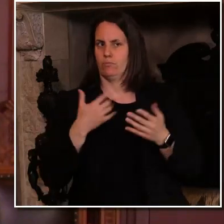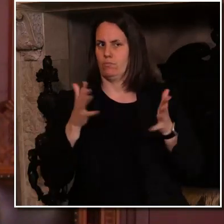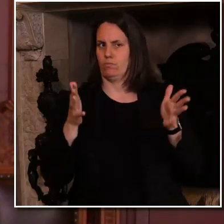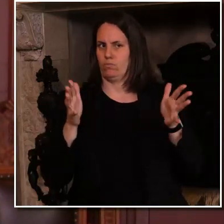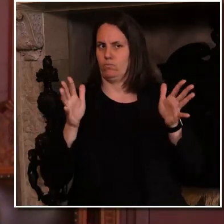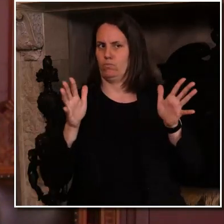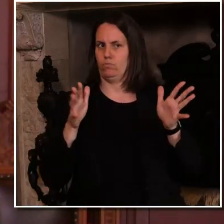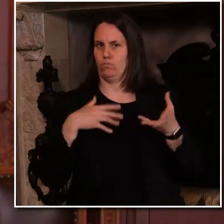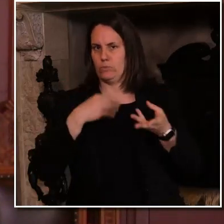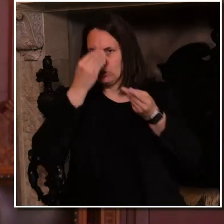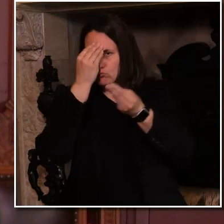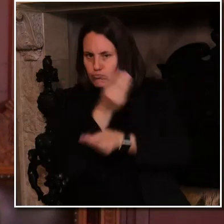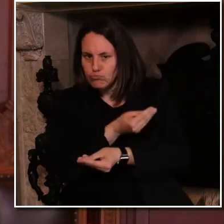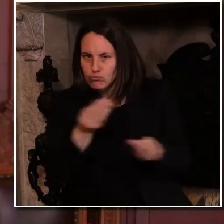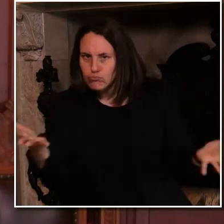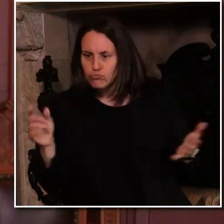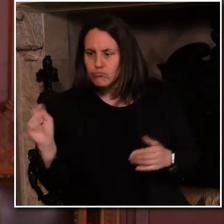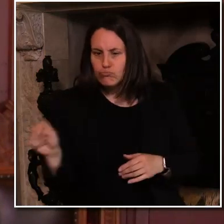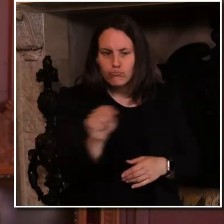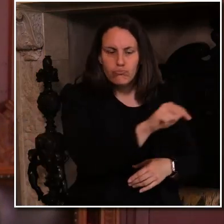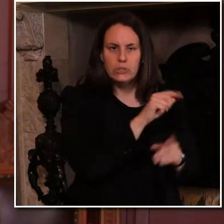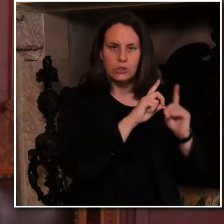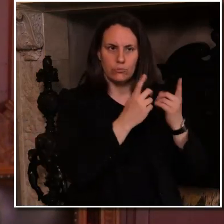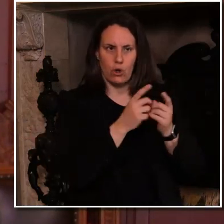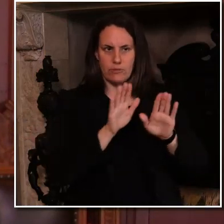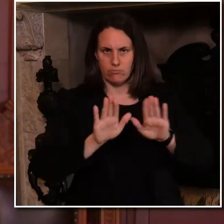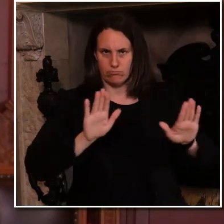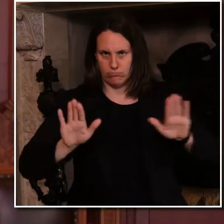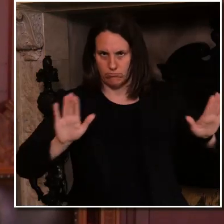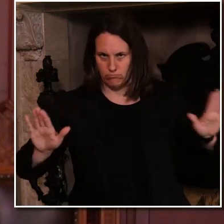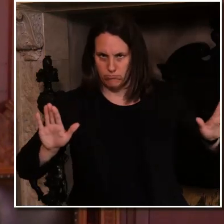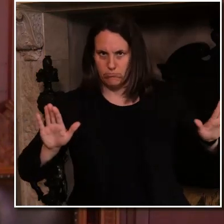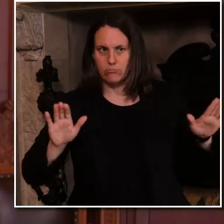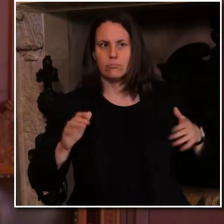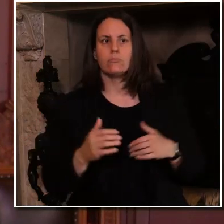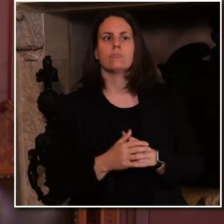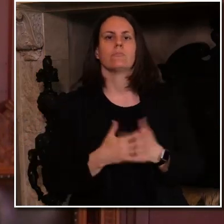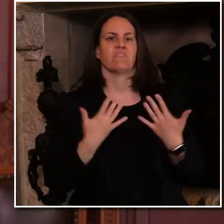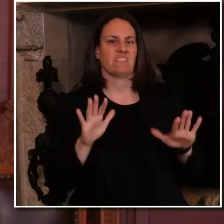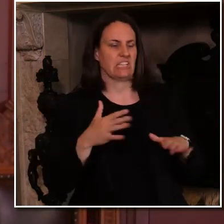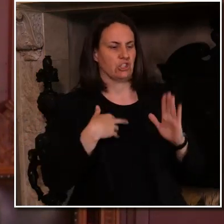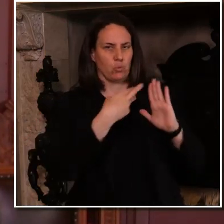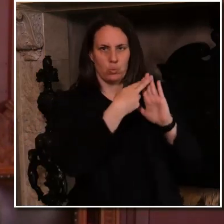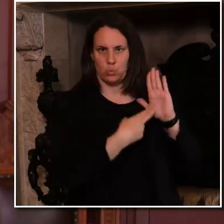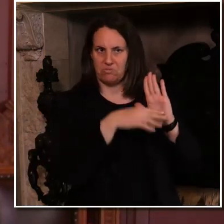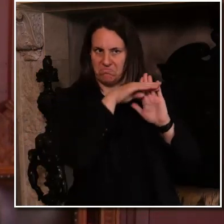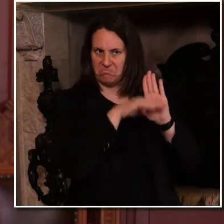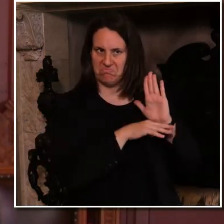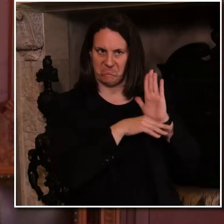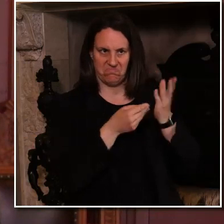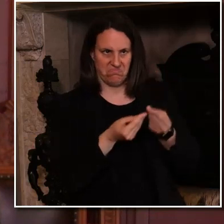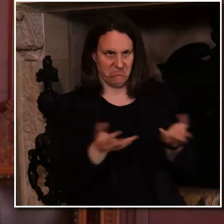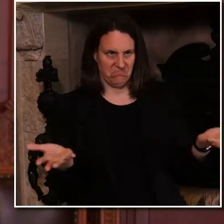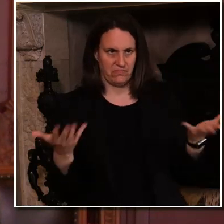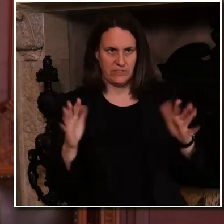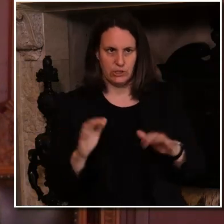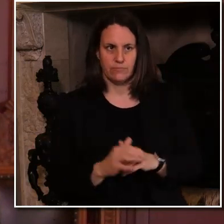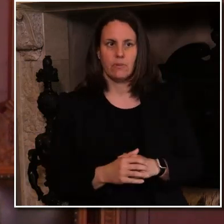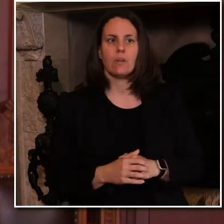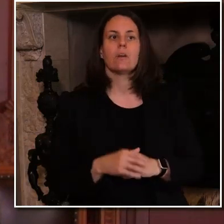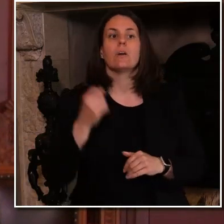a department head for several years, there's always that flexibility. Obviously, different departments have different needs,